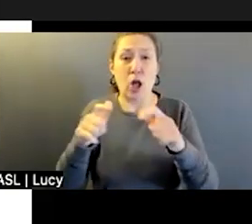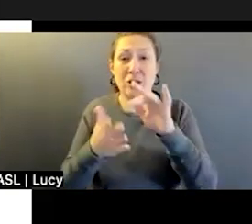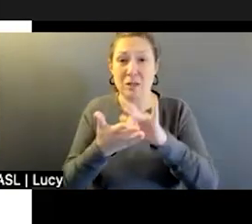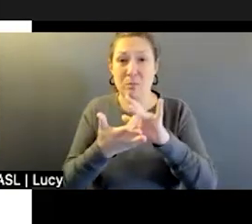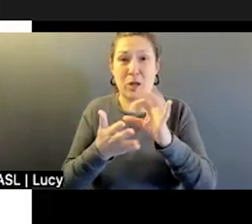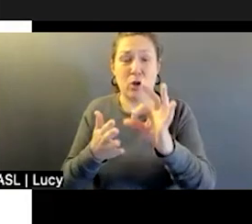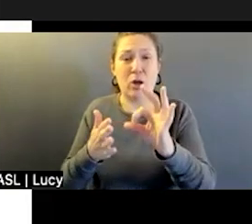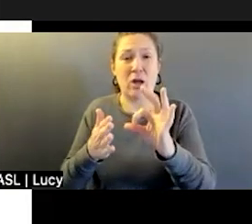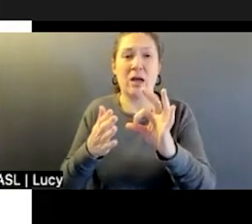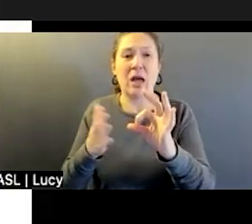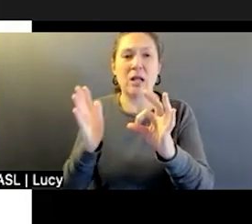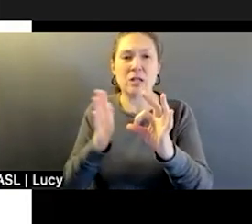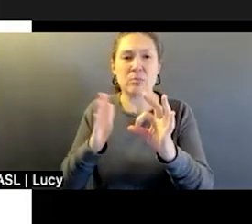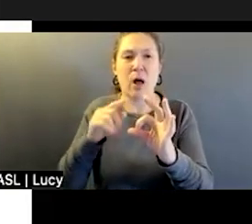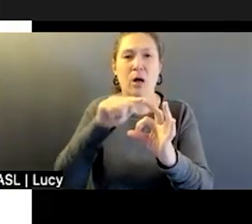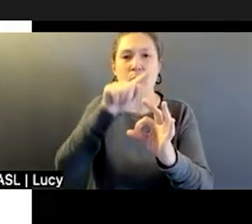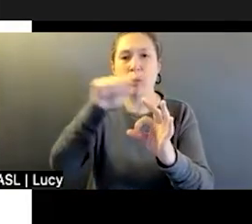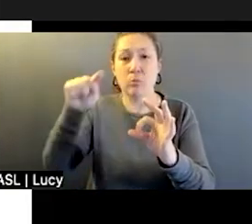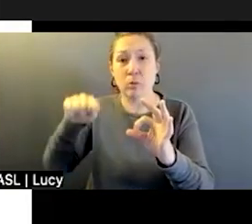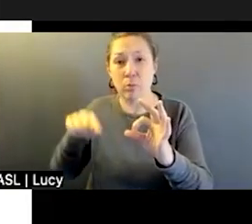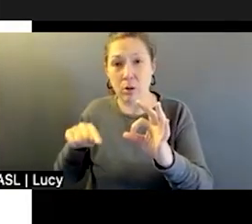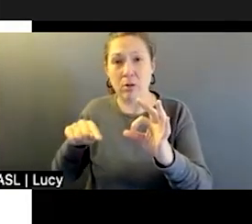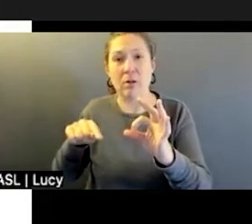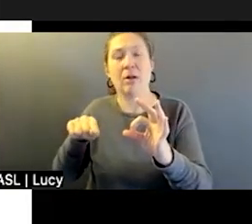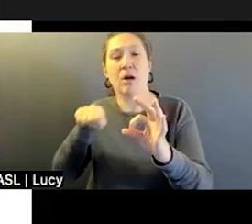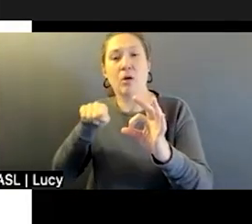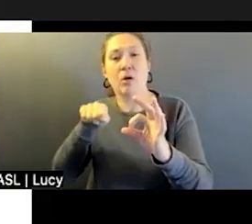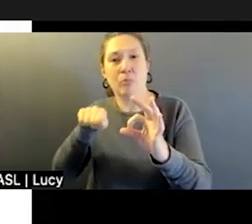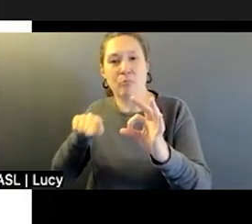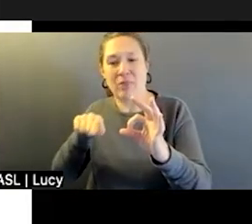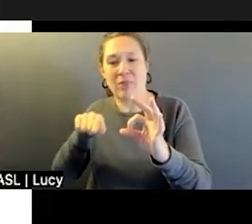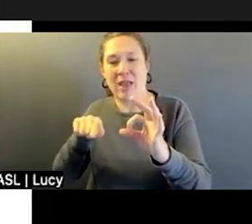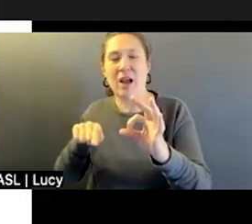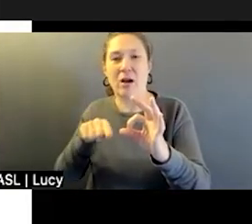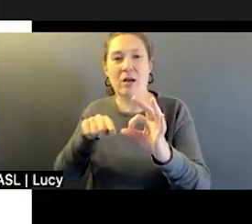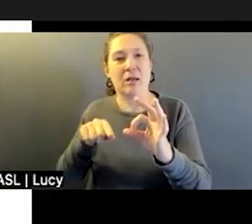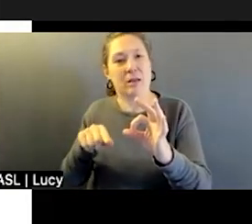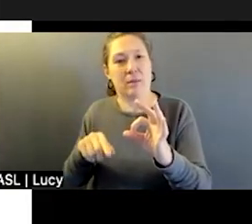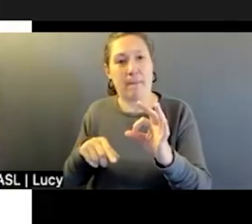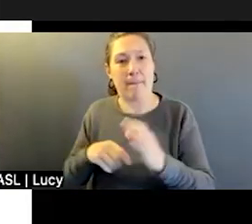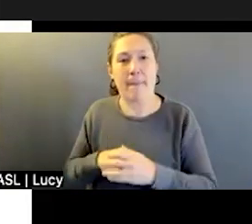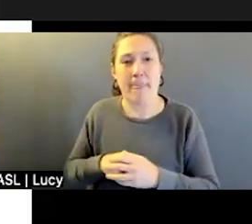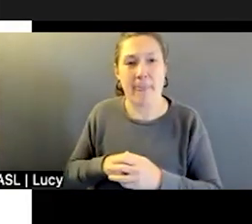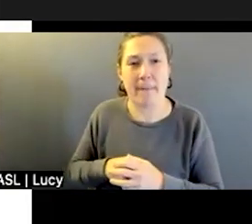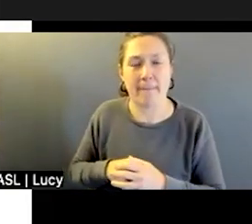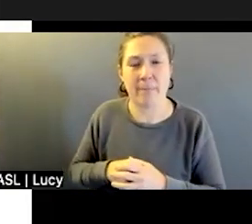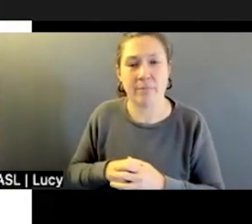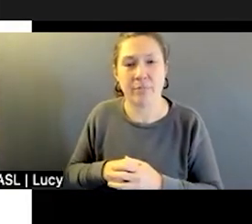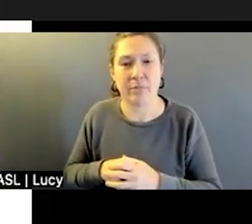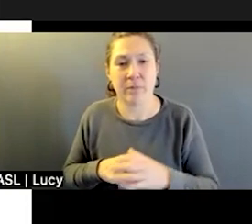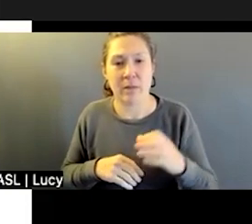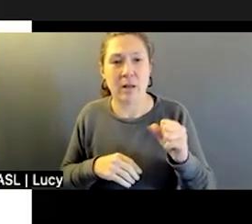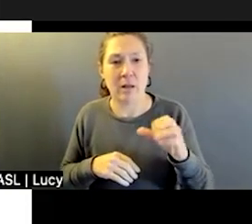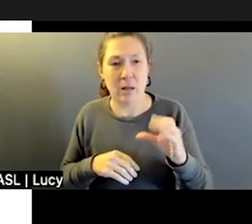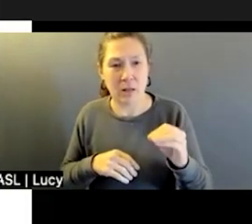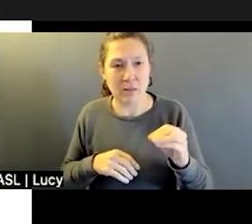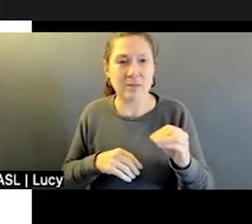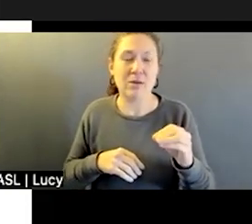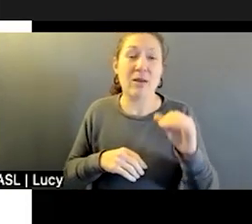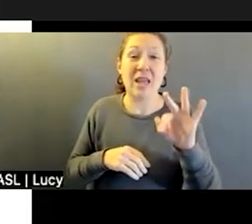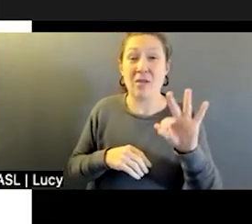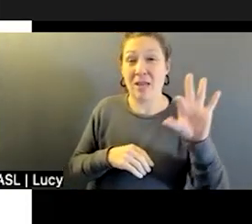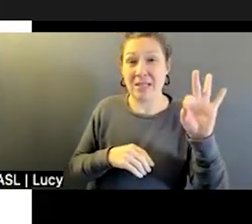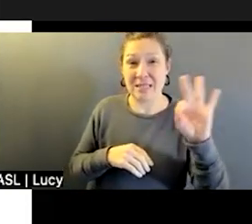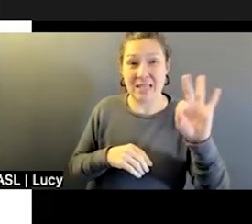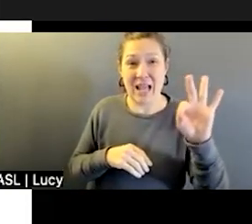the bottom right hole, or 9, completing the root with a large-headed pin in the middle hole